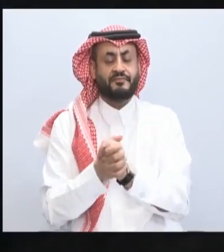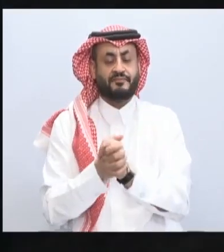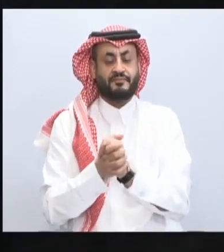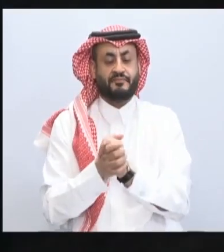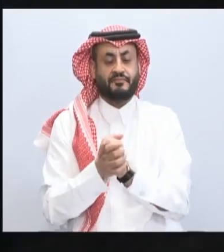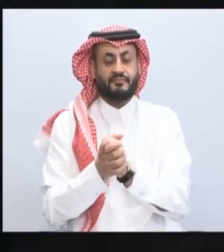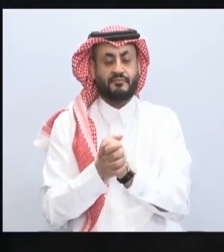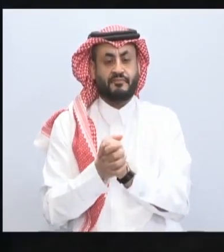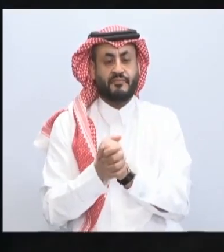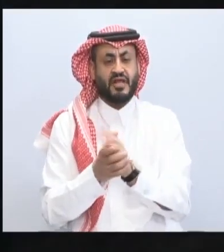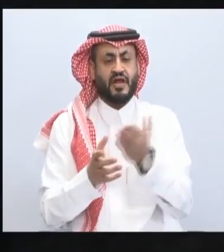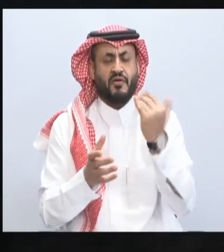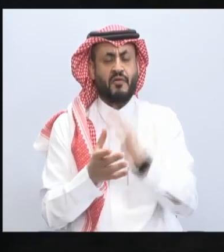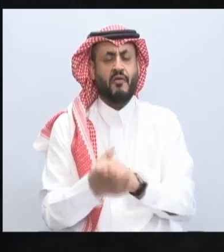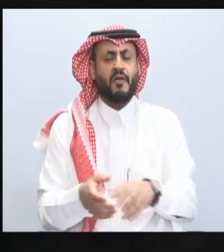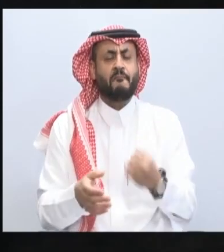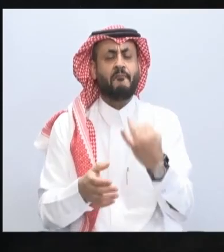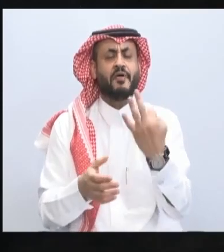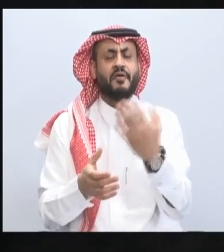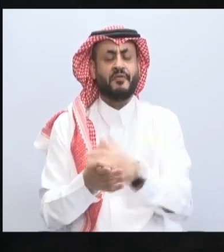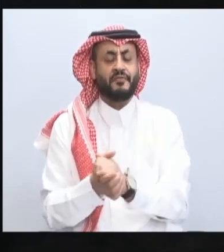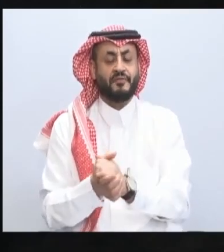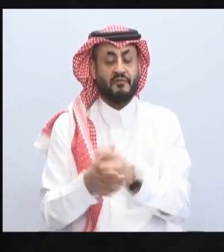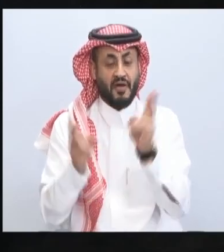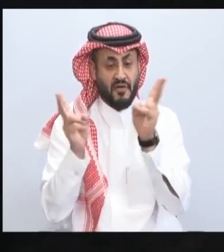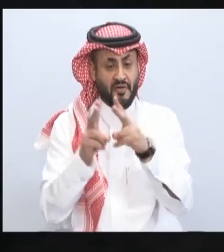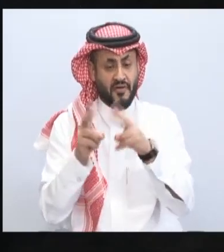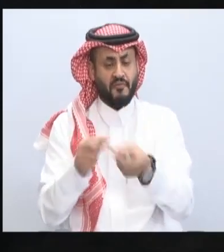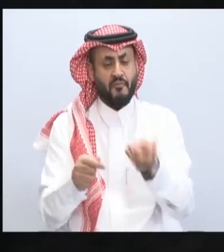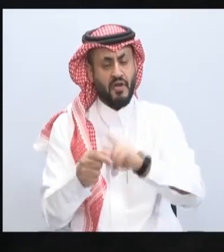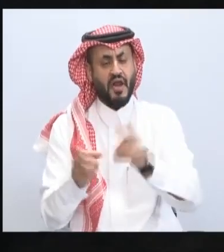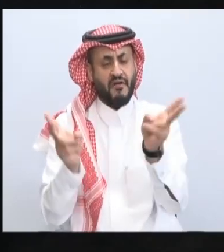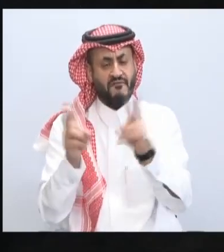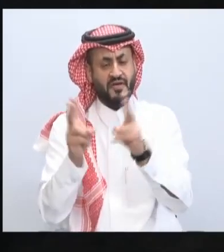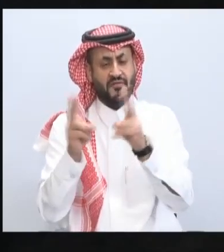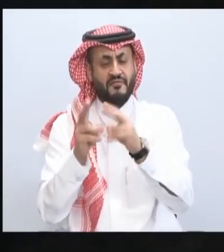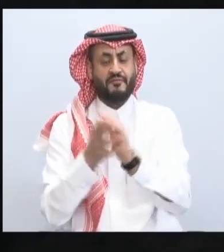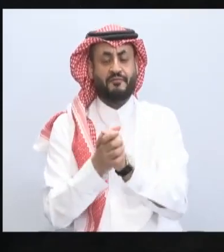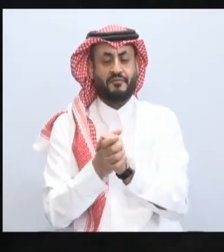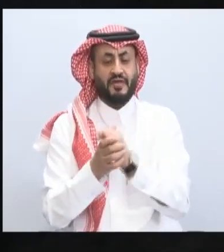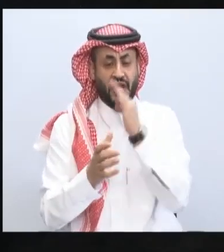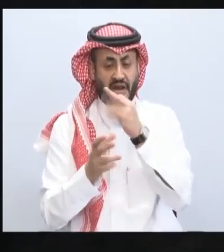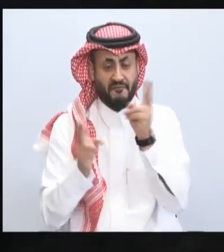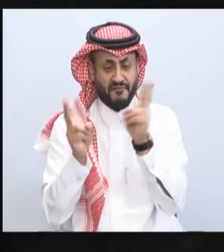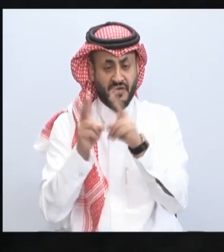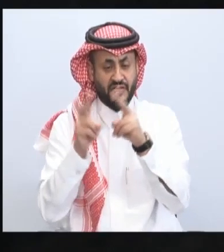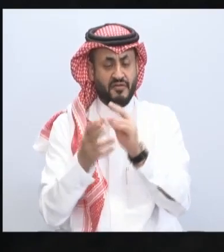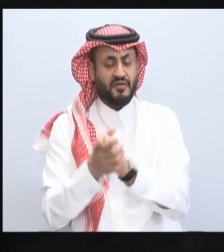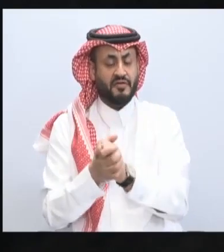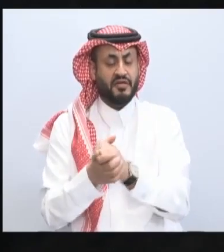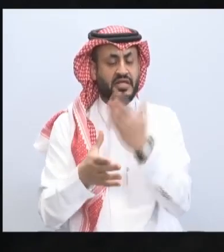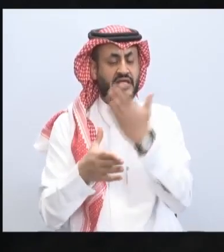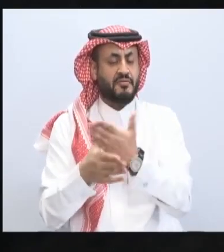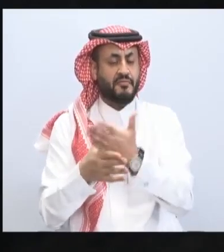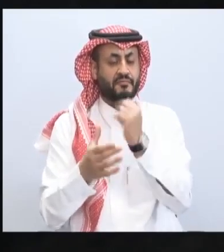mentioned lots, many times we have here face-to-face. Now the book also has written it many times. Now we're going to see